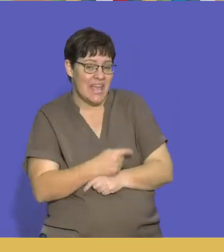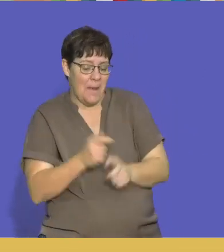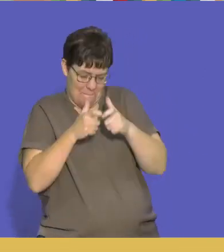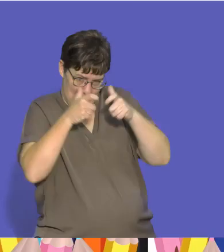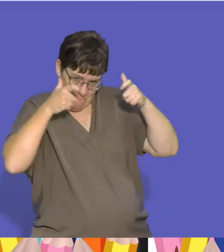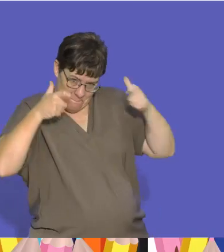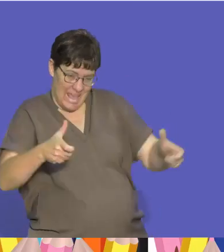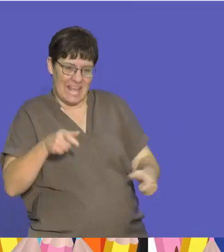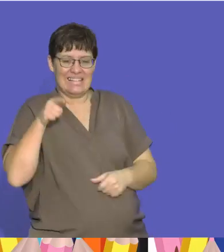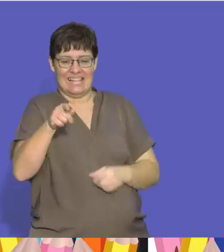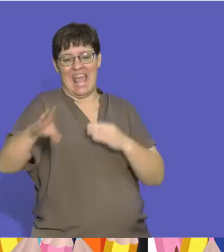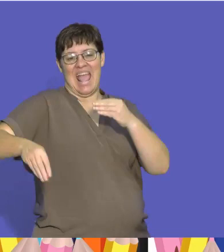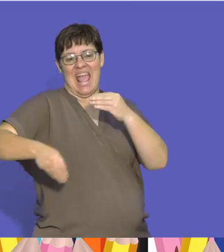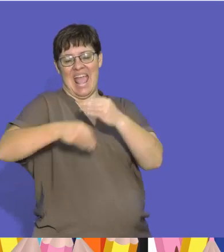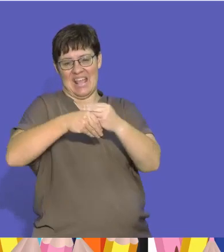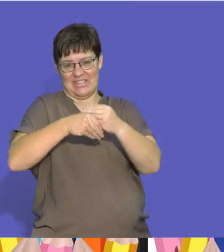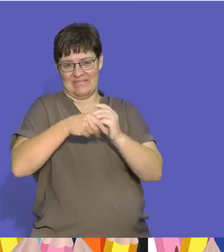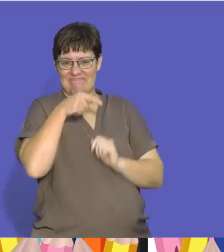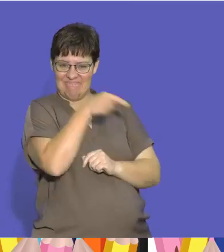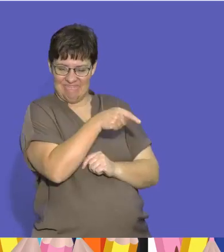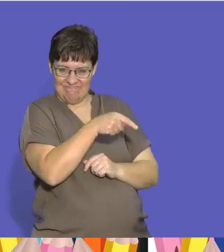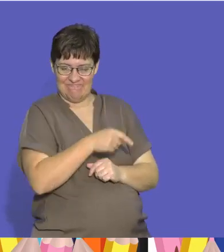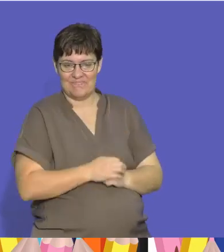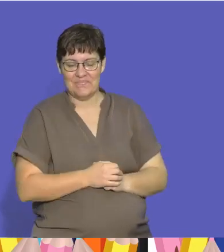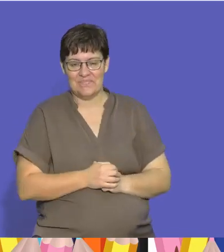say, big is the adjective.